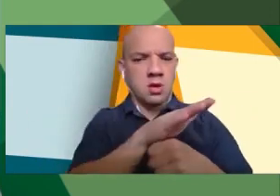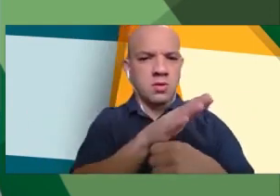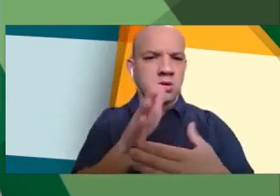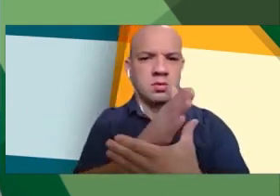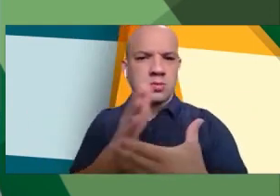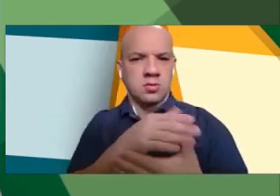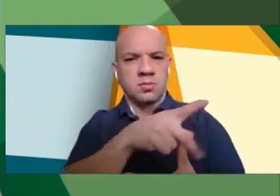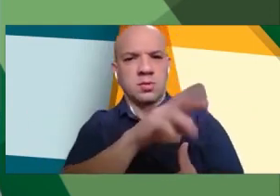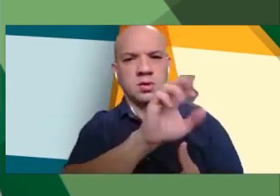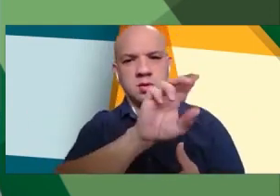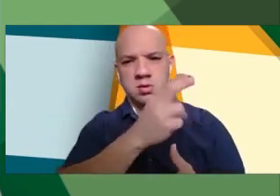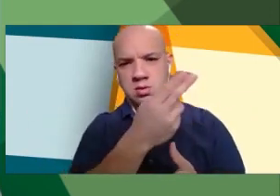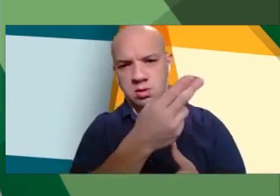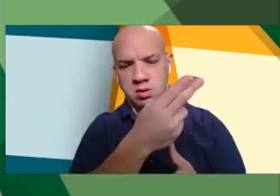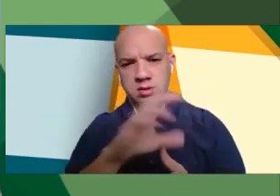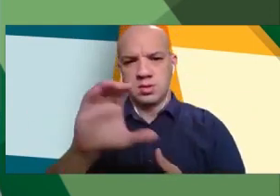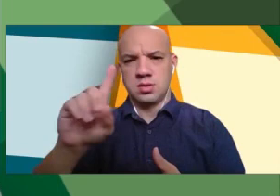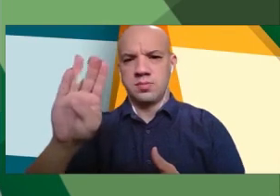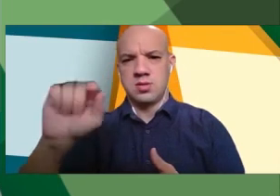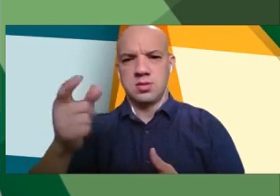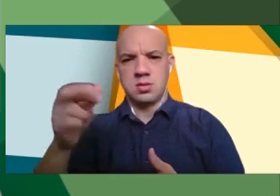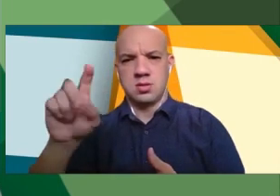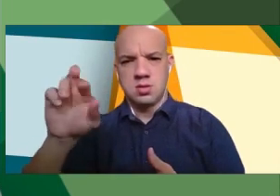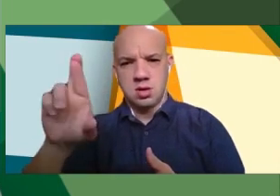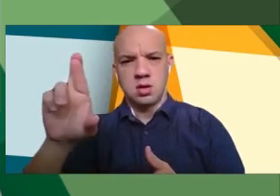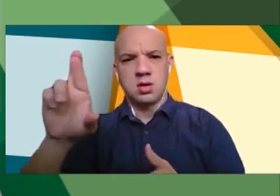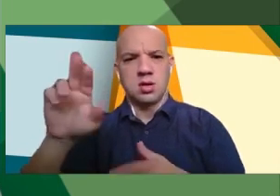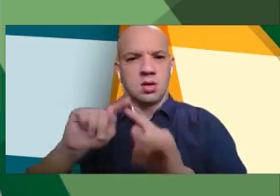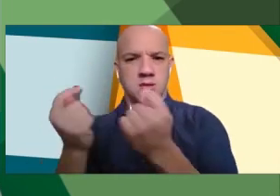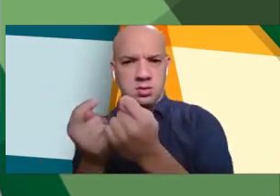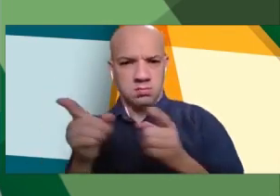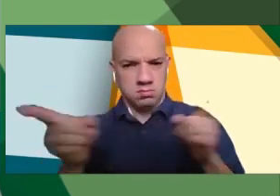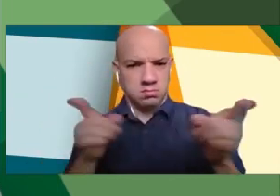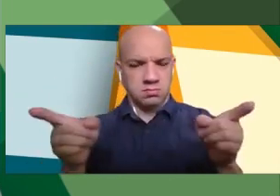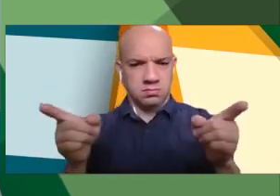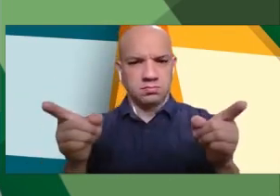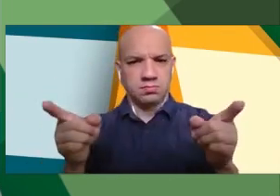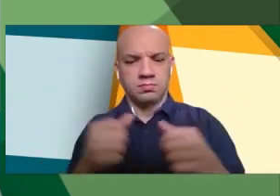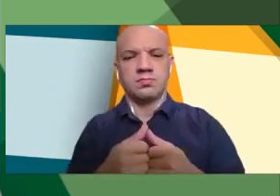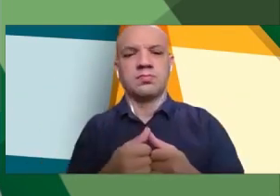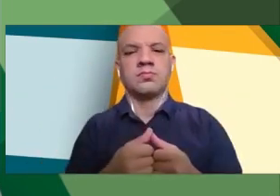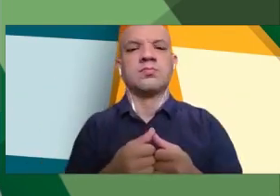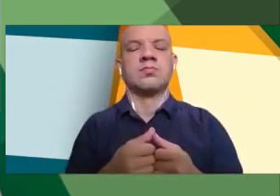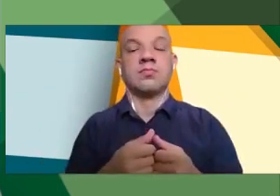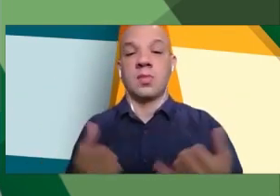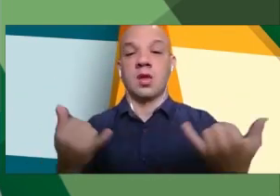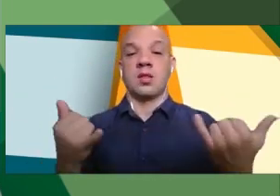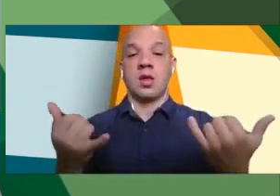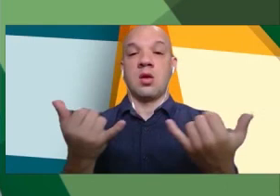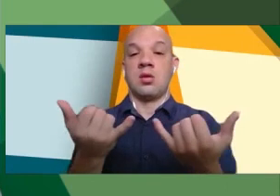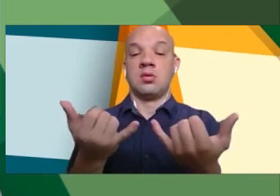the PRDOH CDBG-DR team, to identify gaps where the current IT environment